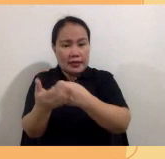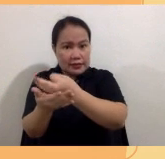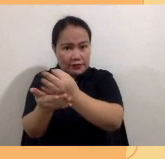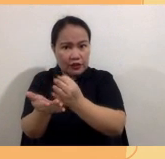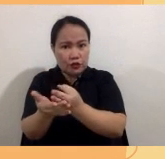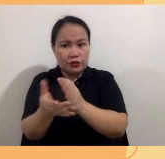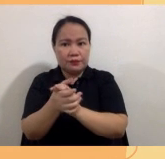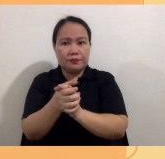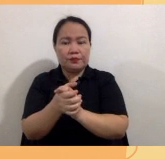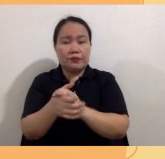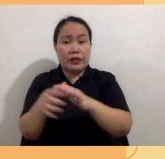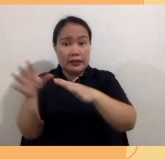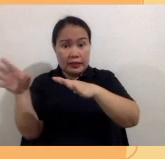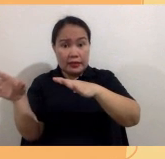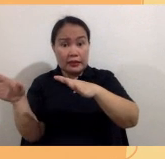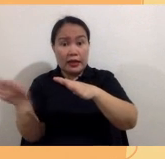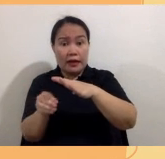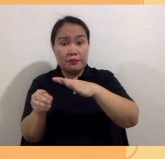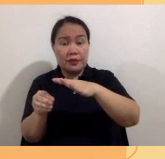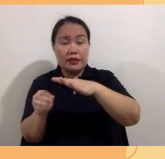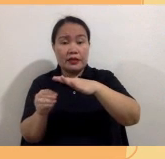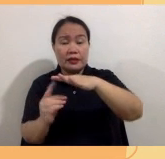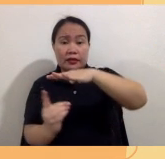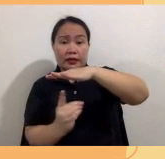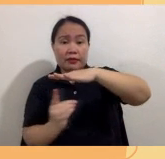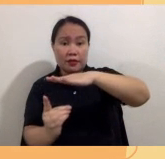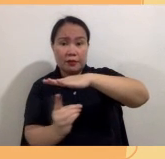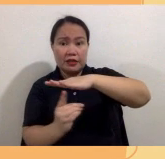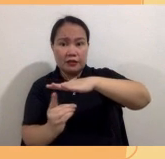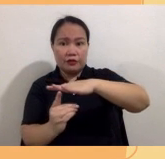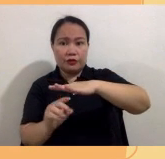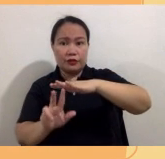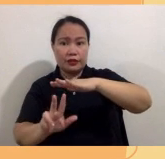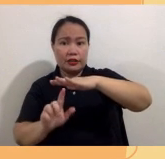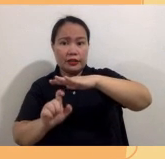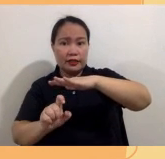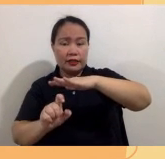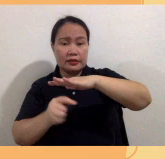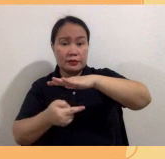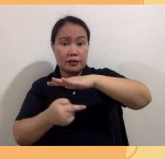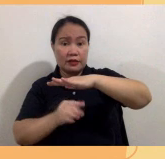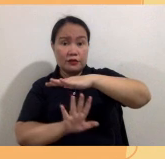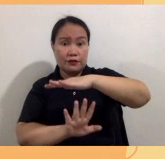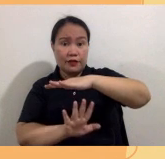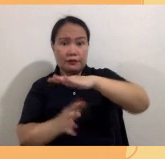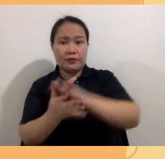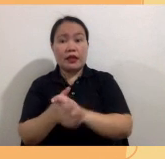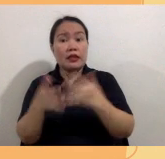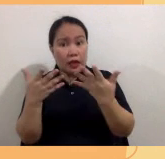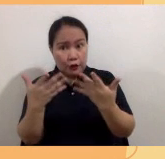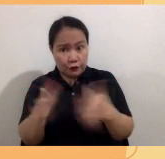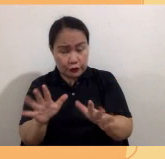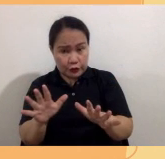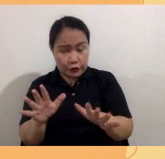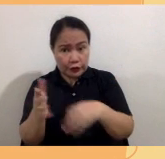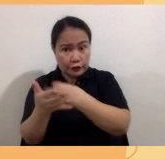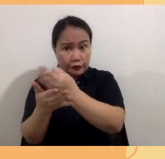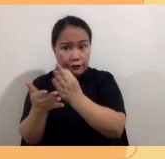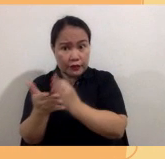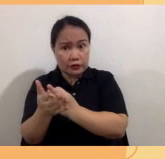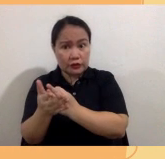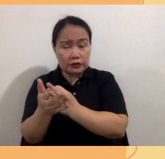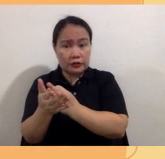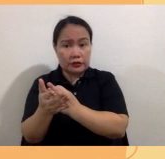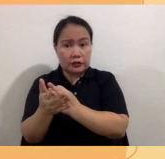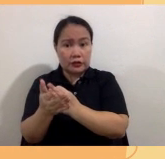is 25. And then copy the denominator. Now, after you factor the